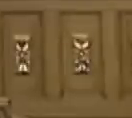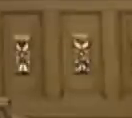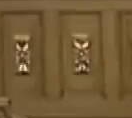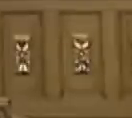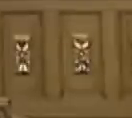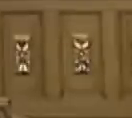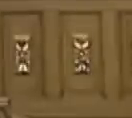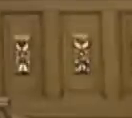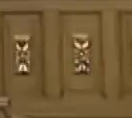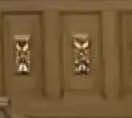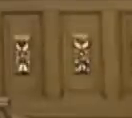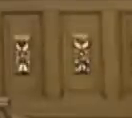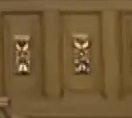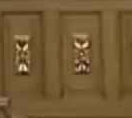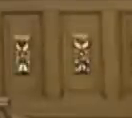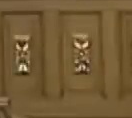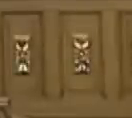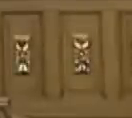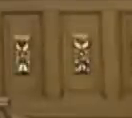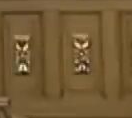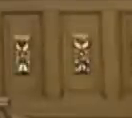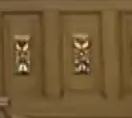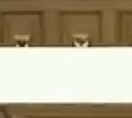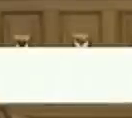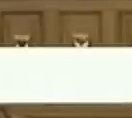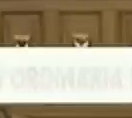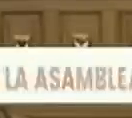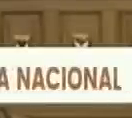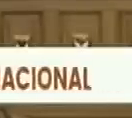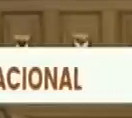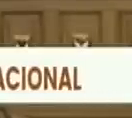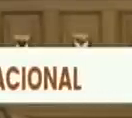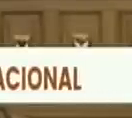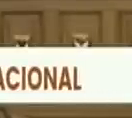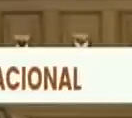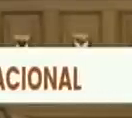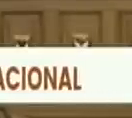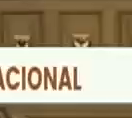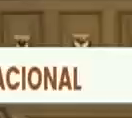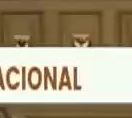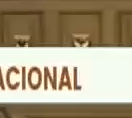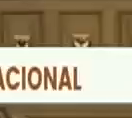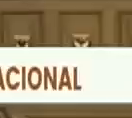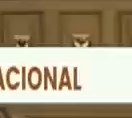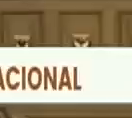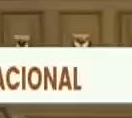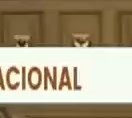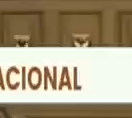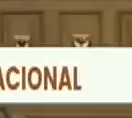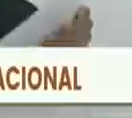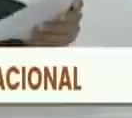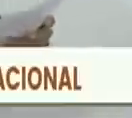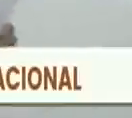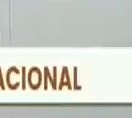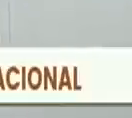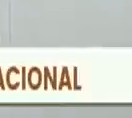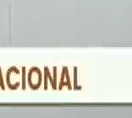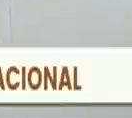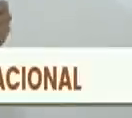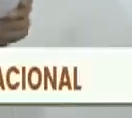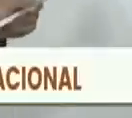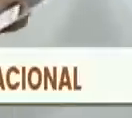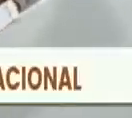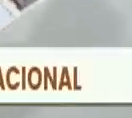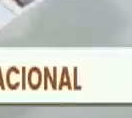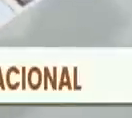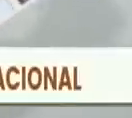Bueno, ahí vimos ese video. Yo quiero hacer lectura. Ahí estaba subtitulado para que